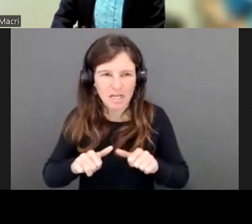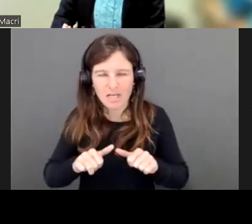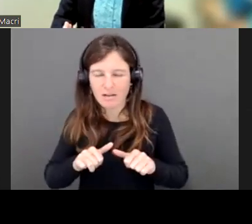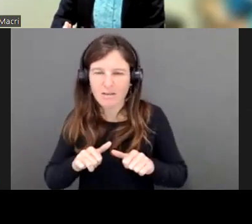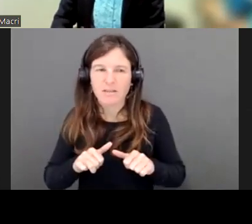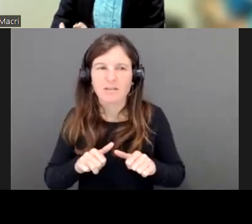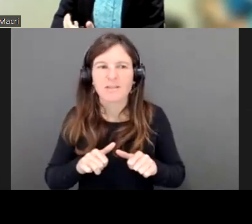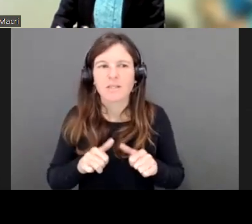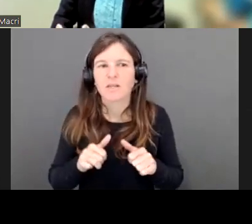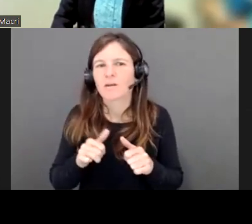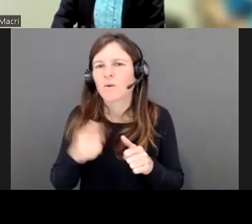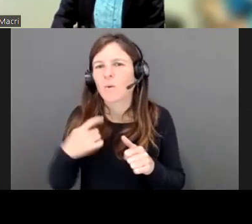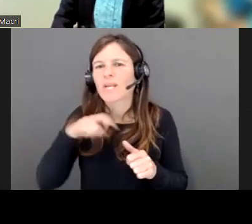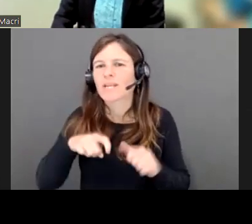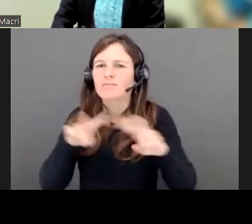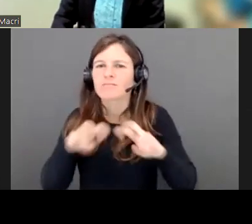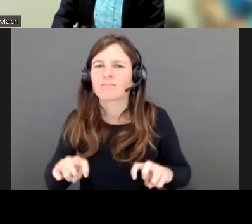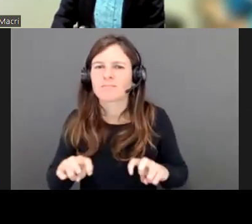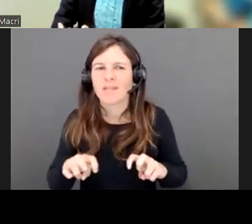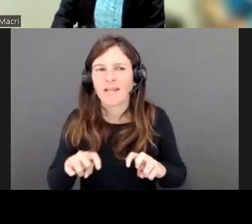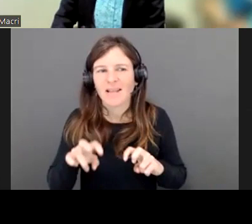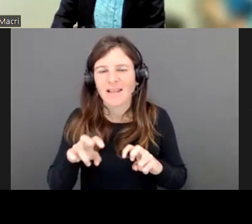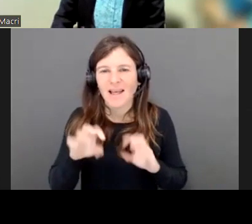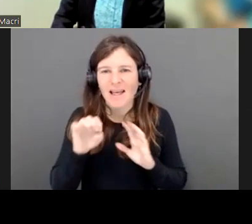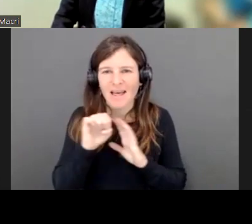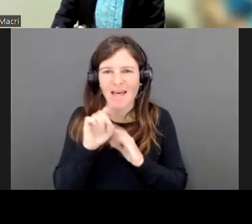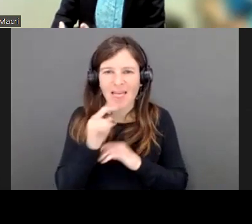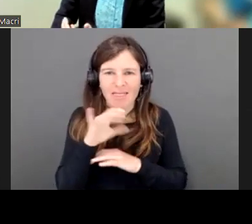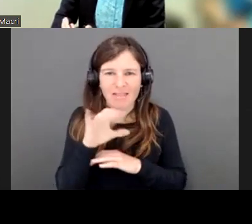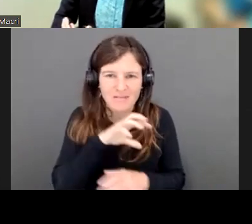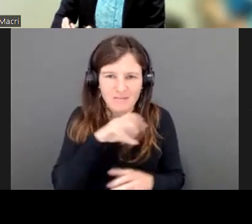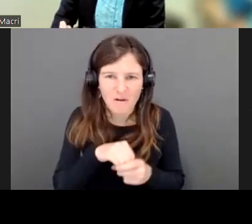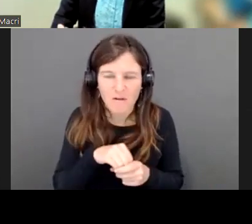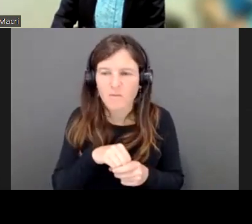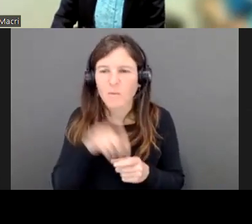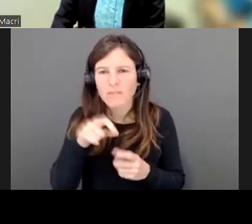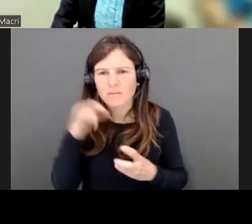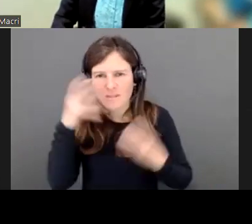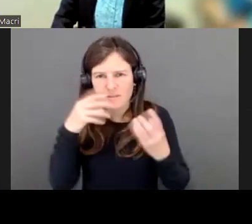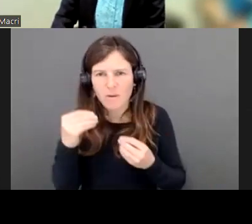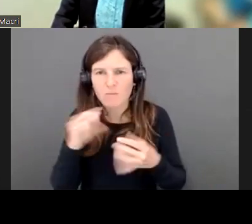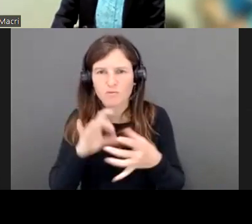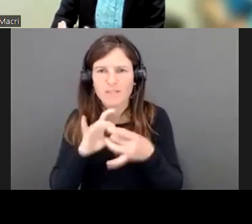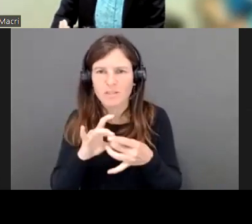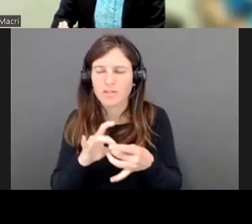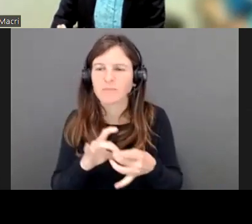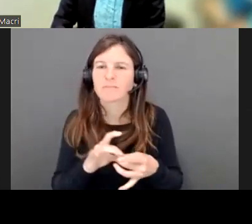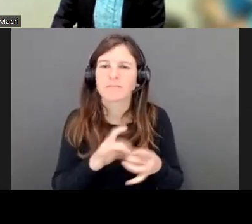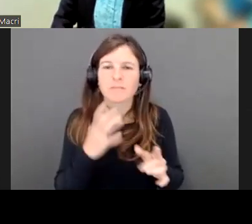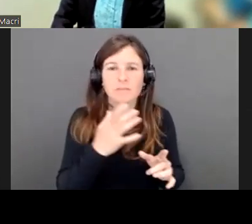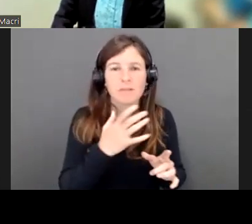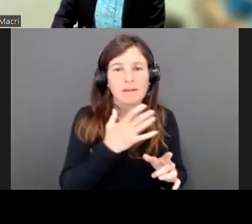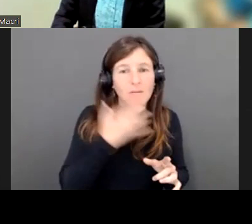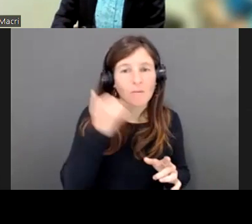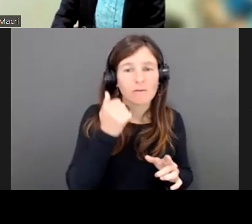the relationships between all these individuals, between the caregivers, the older adults, they may be